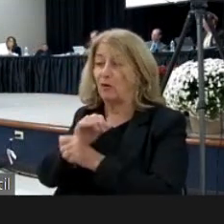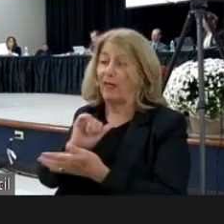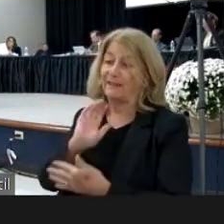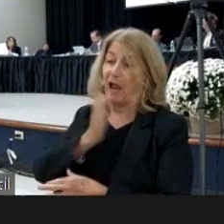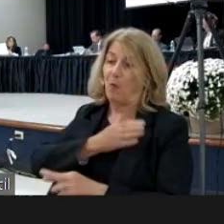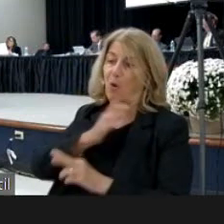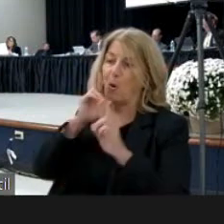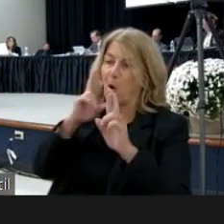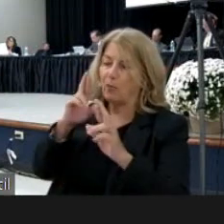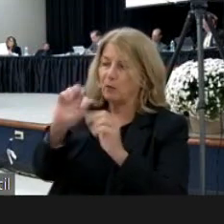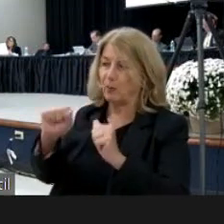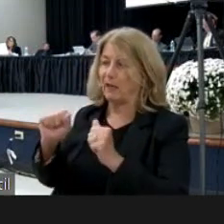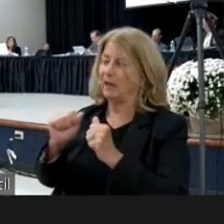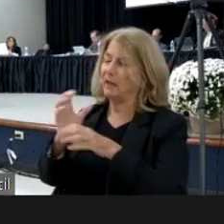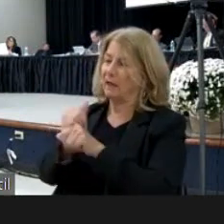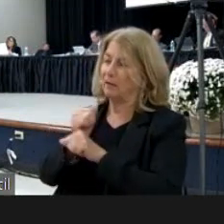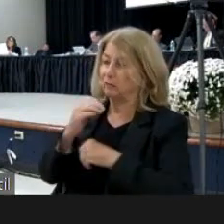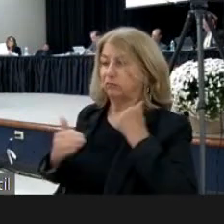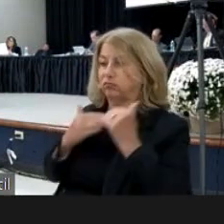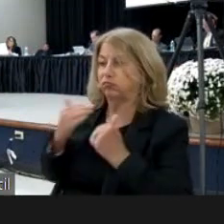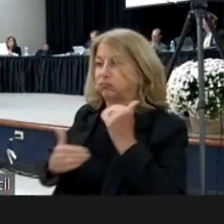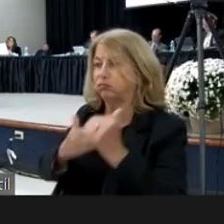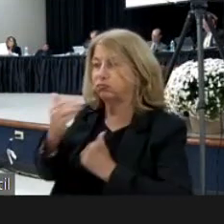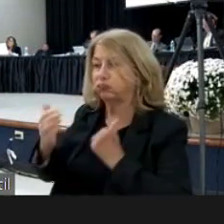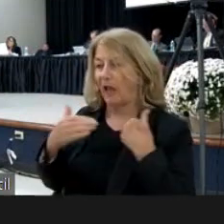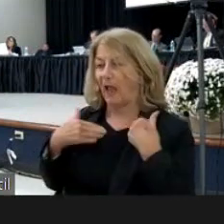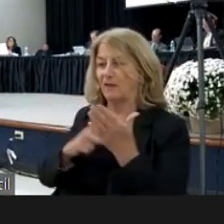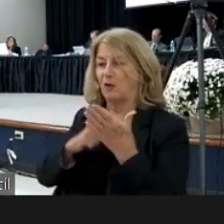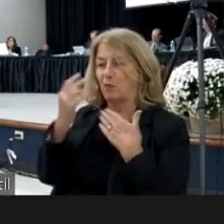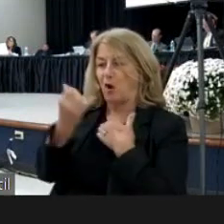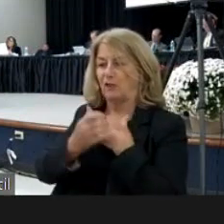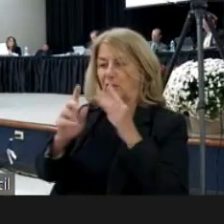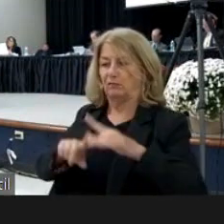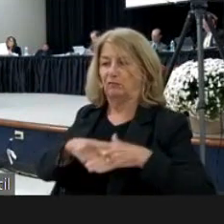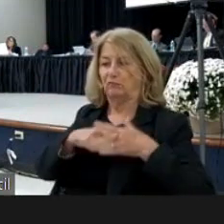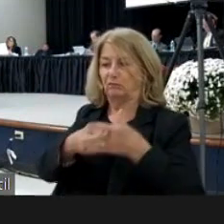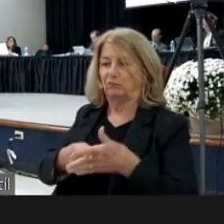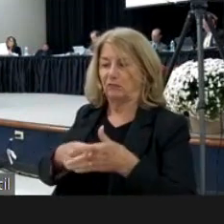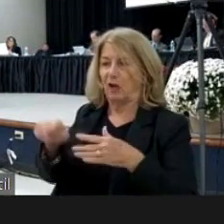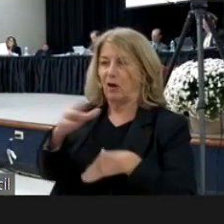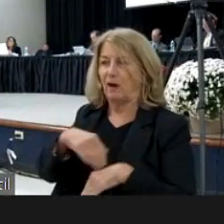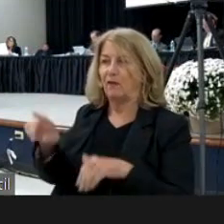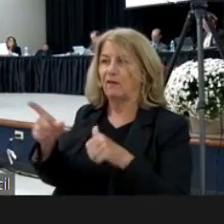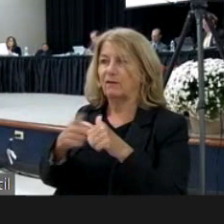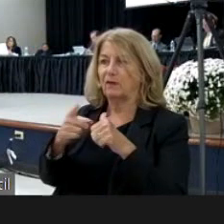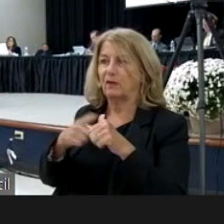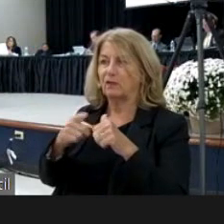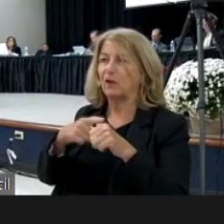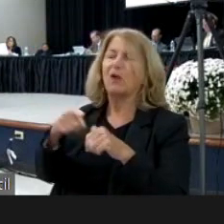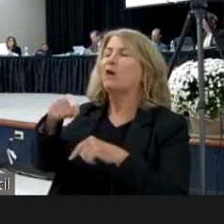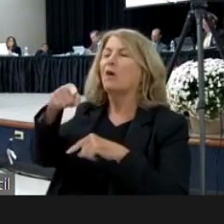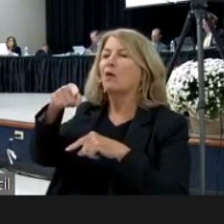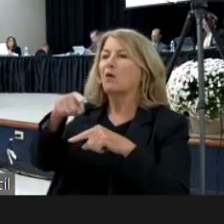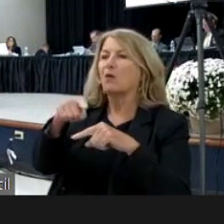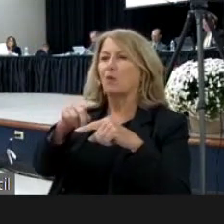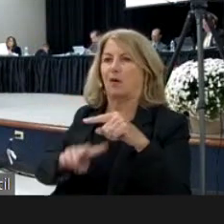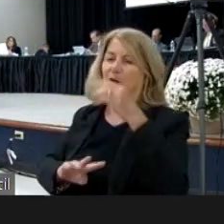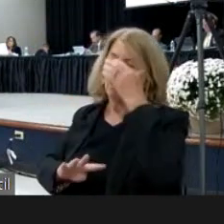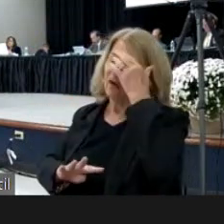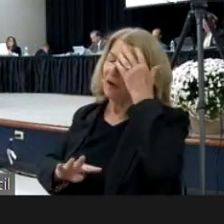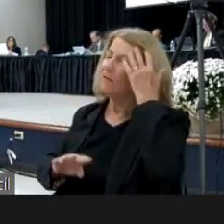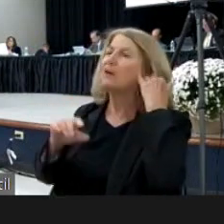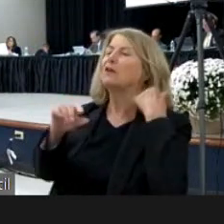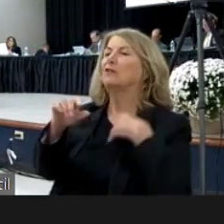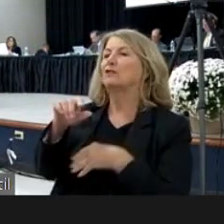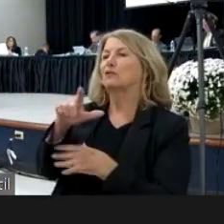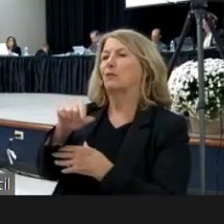so that we can get things moving and have that project commence right around the first quarter of 2024. I think Paul's timeline for